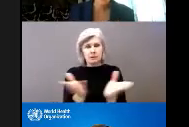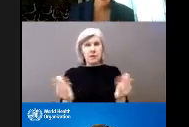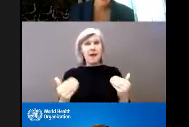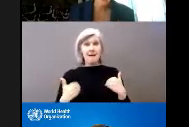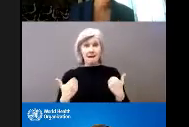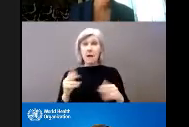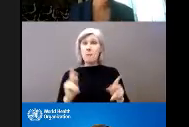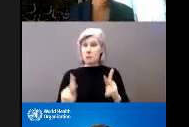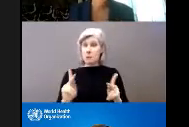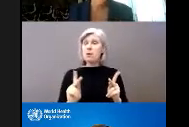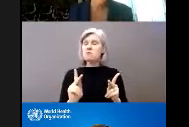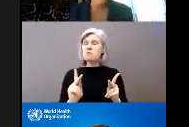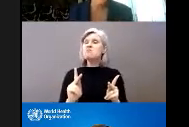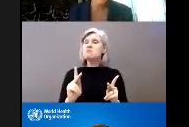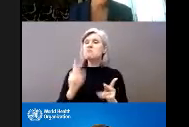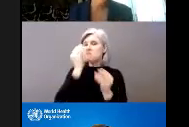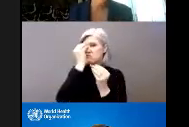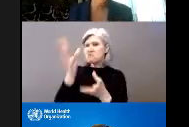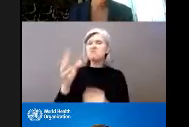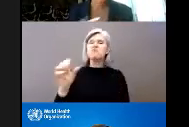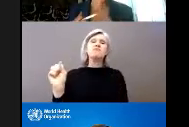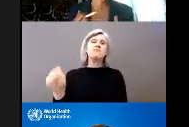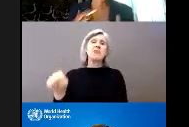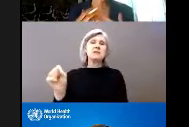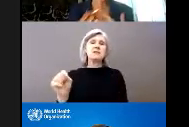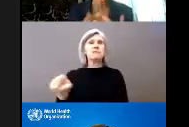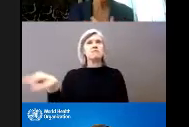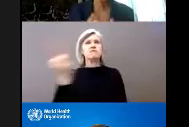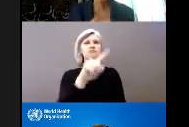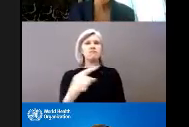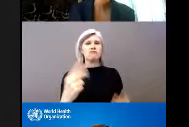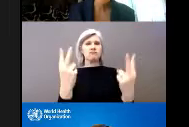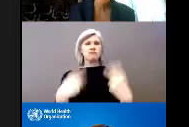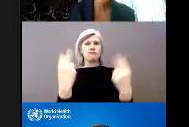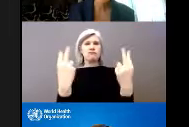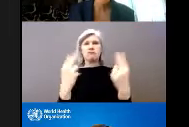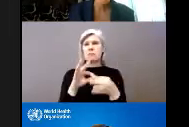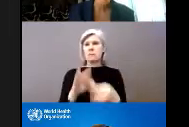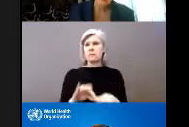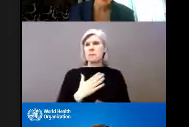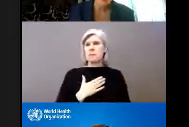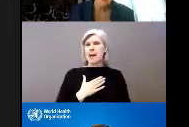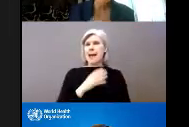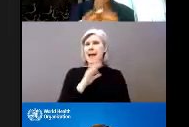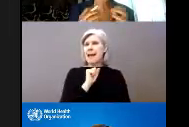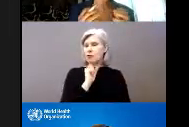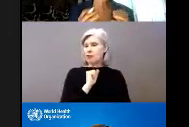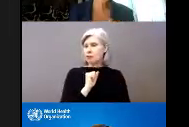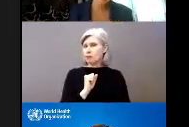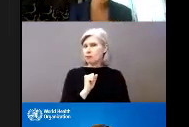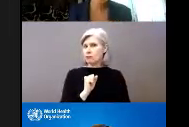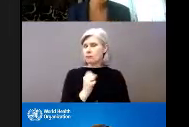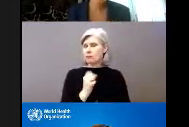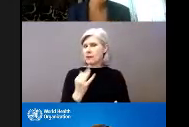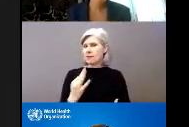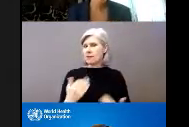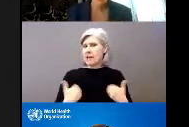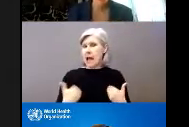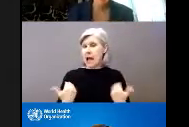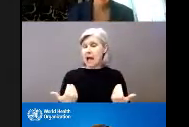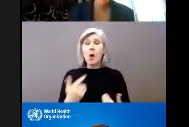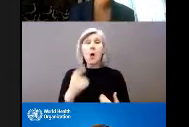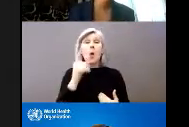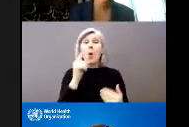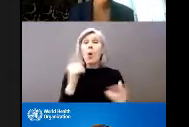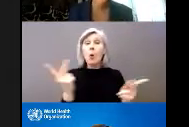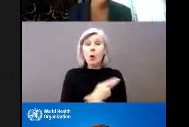more frequently than other age groups. And who's targeted as a younger person? Being female